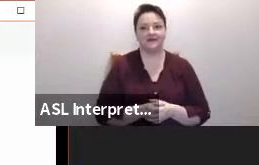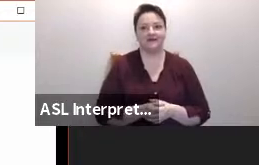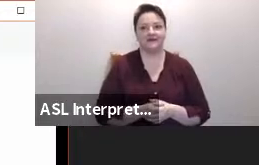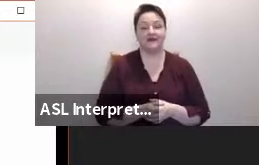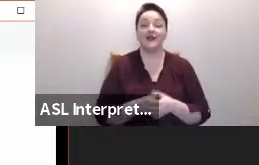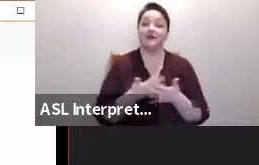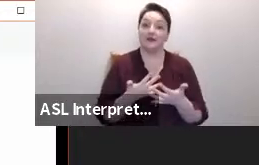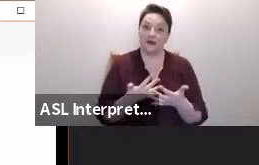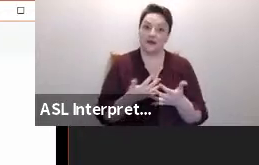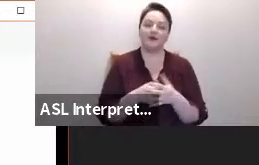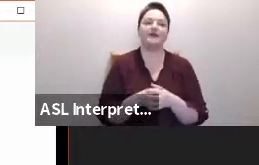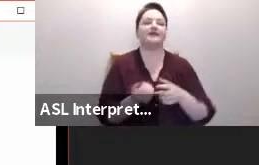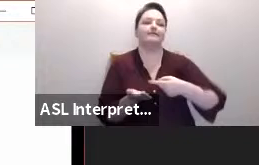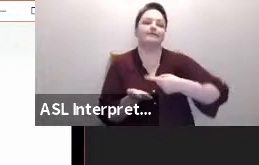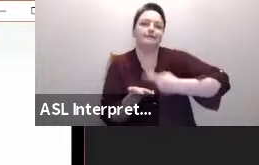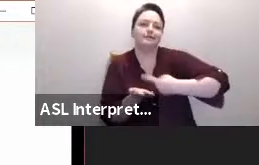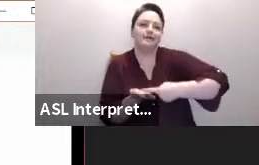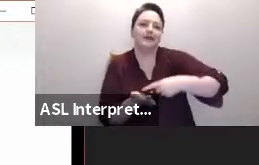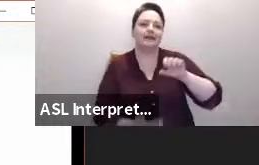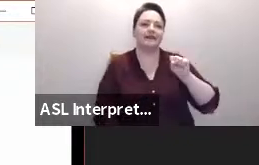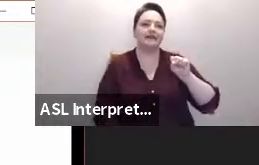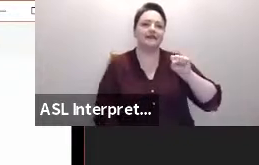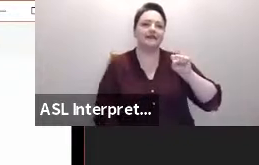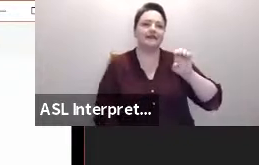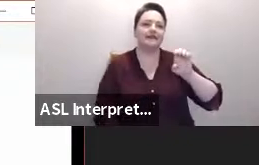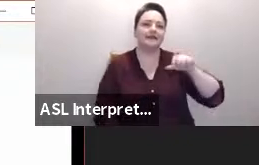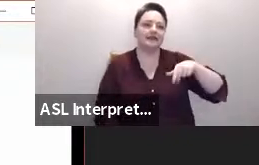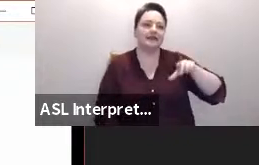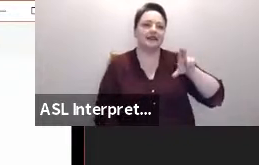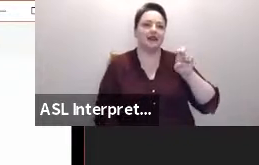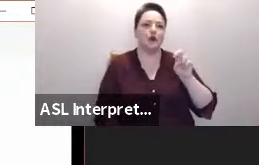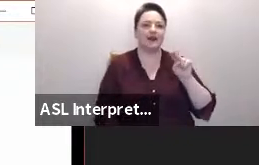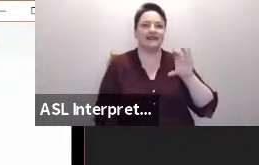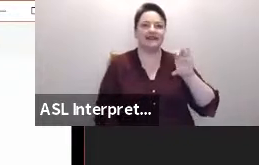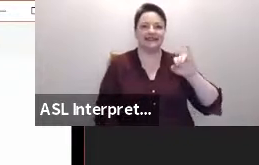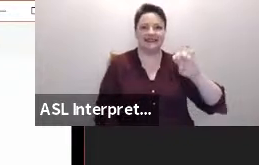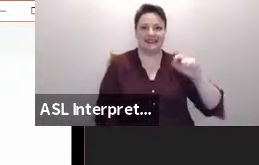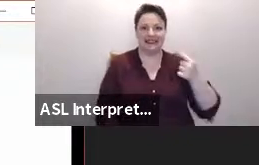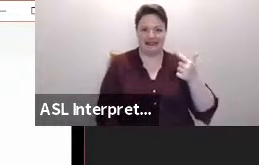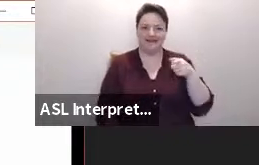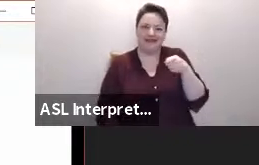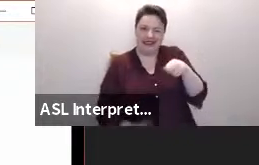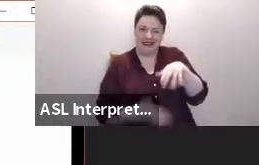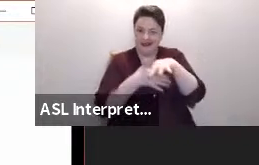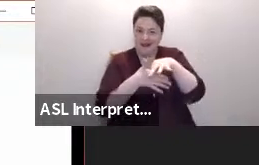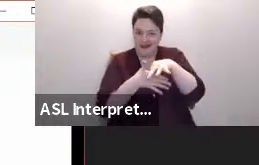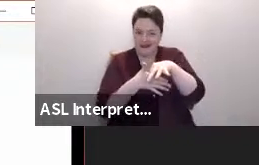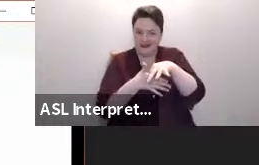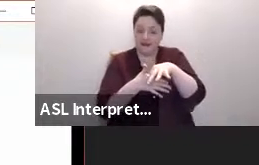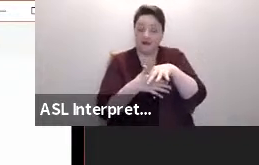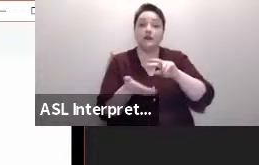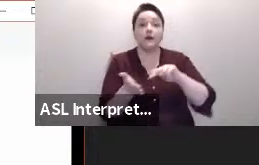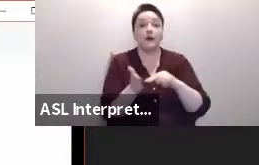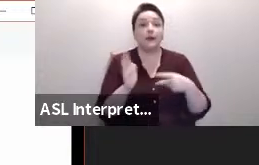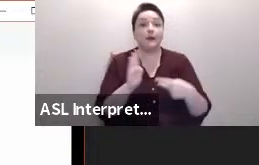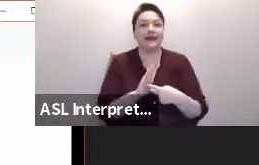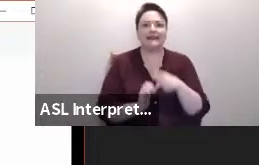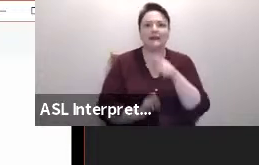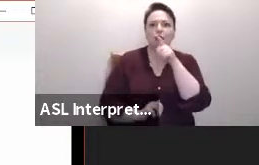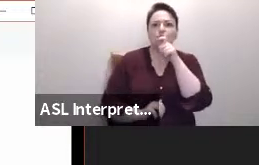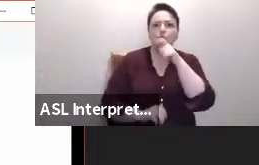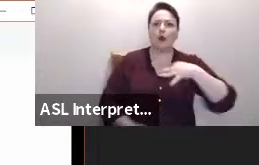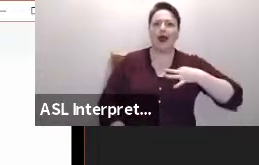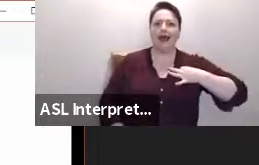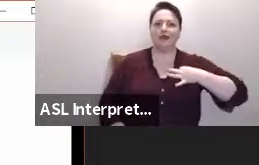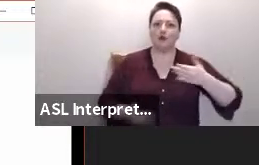when we talk about sequencing, vaccine sequencing in this particular case, we're talking about who gets the vaccine and when